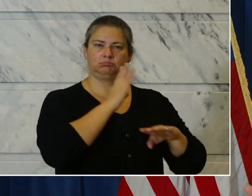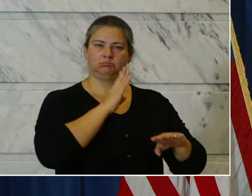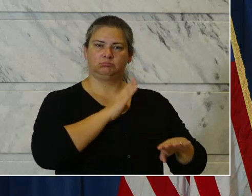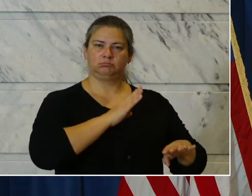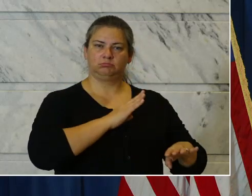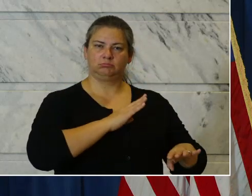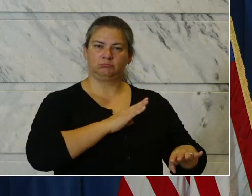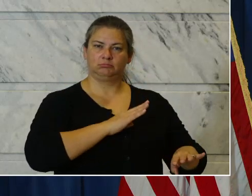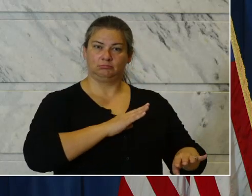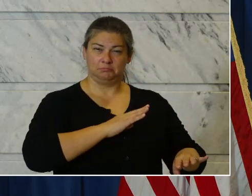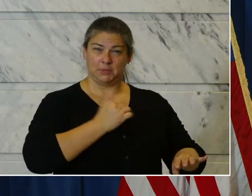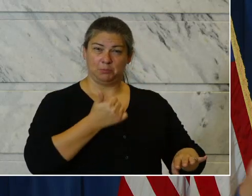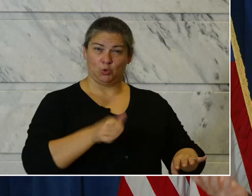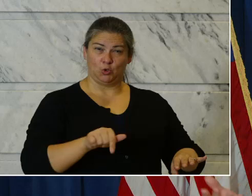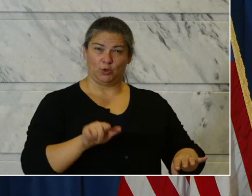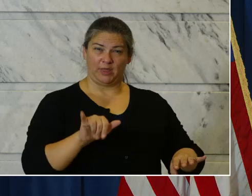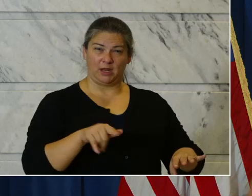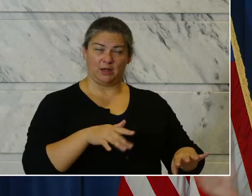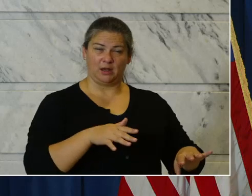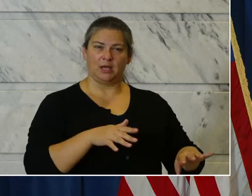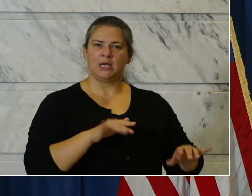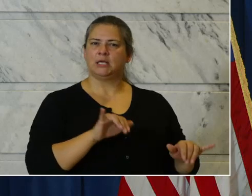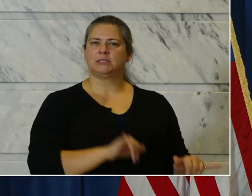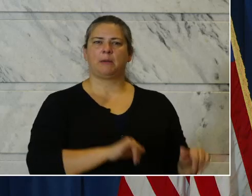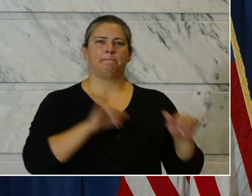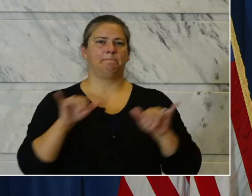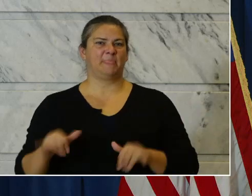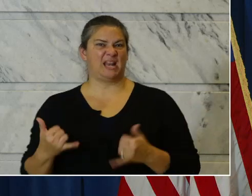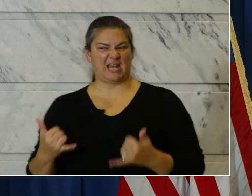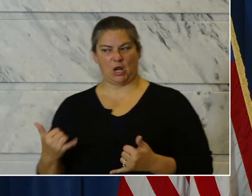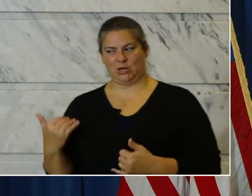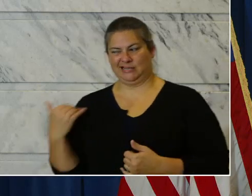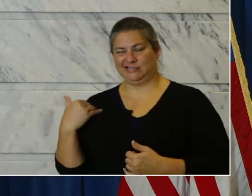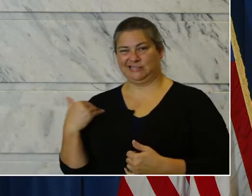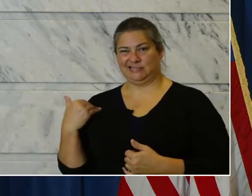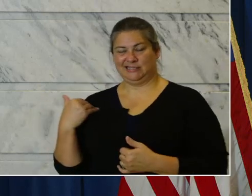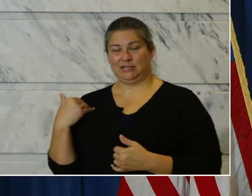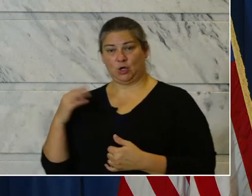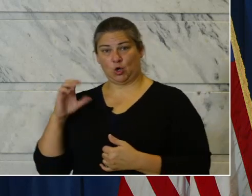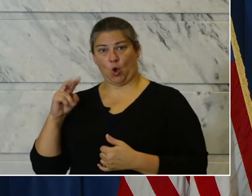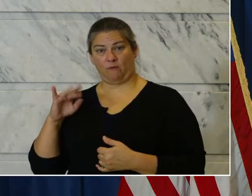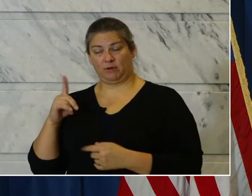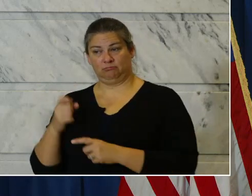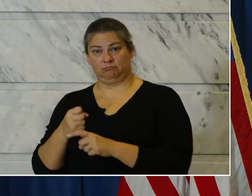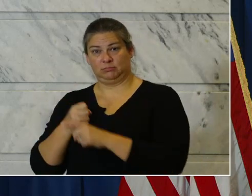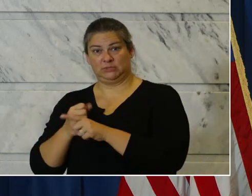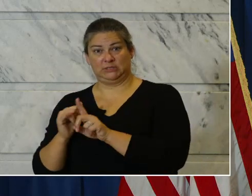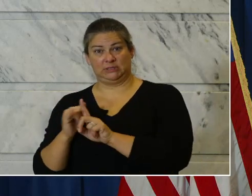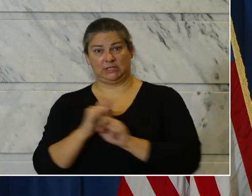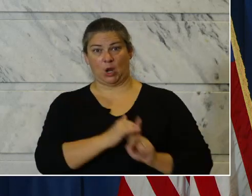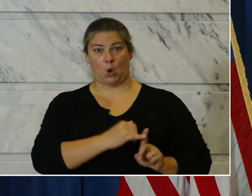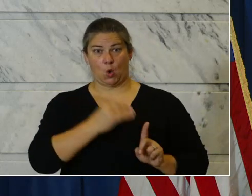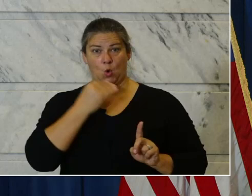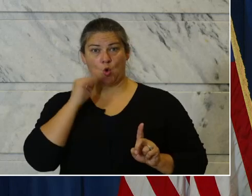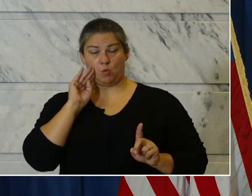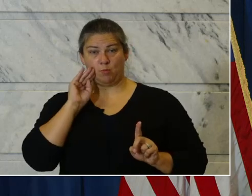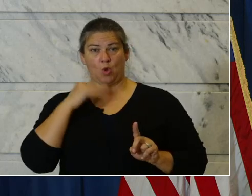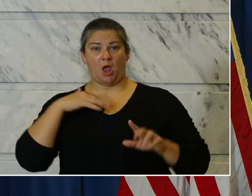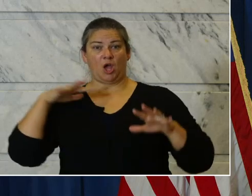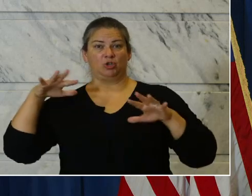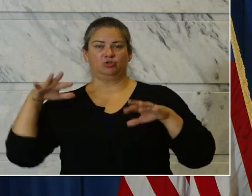and there weren't many cars, and you could commute back and forth without any traffic jams if you had to do a drive still like I did. We shut things